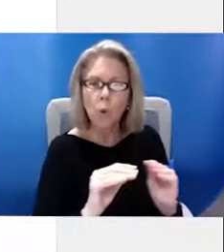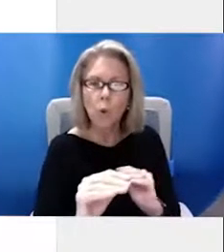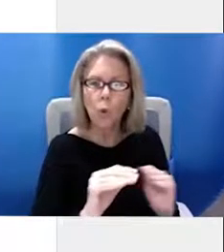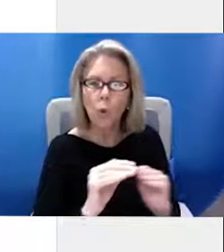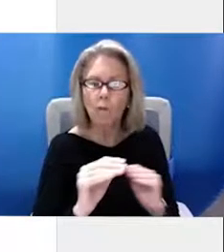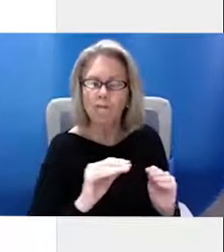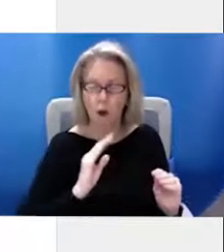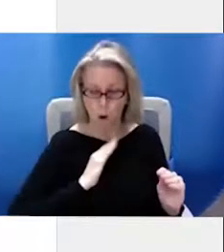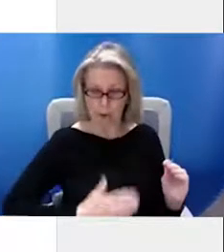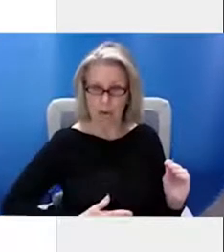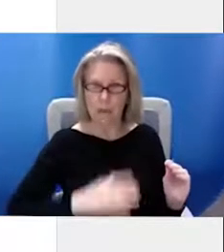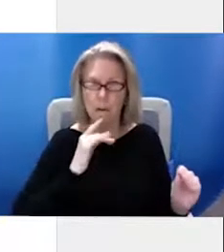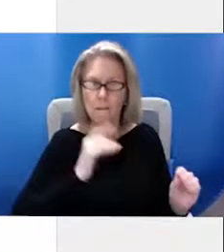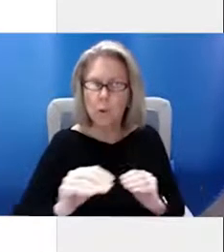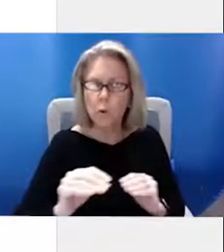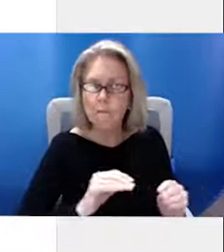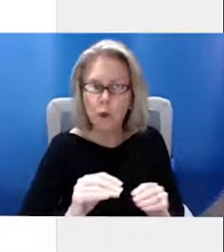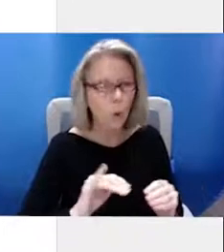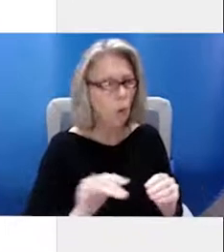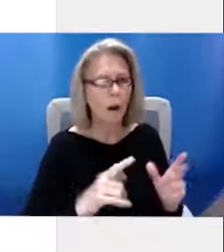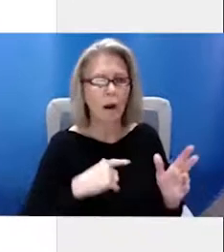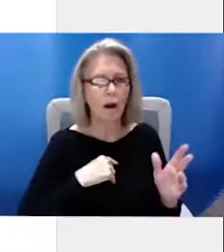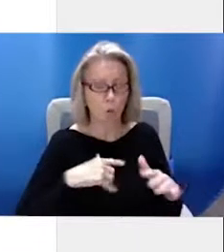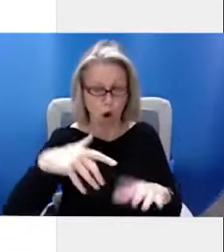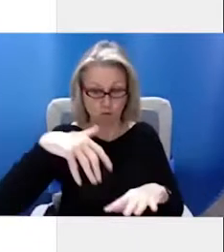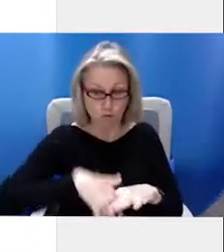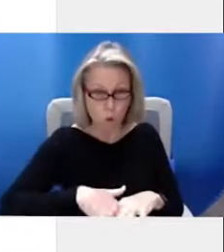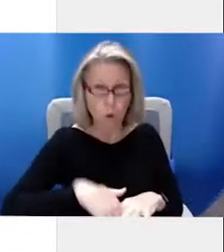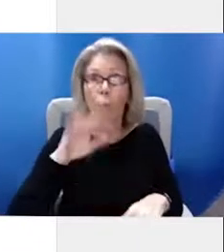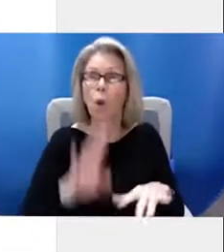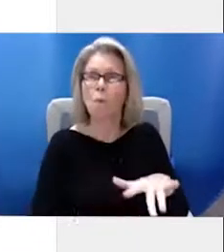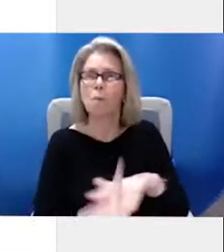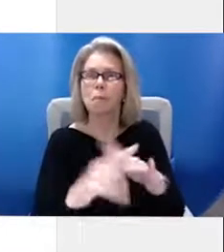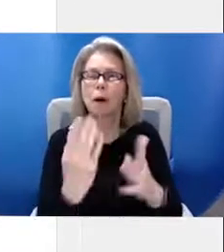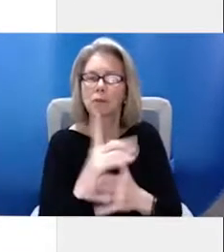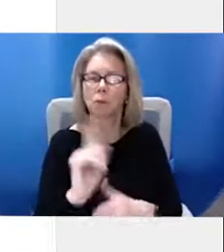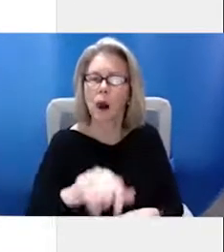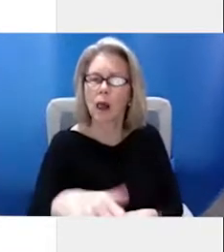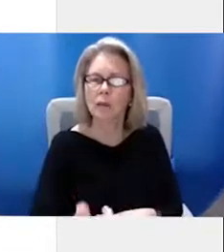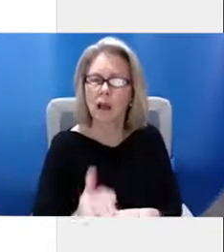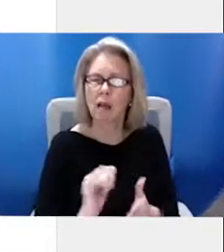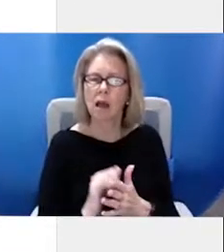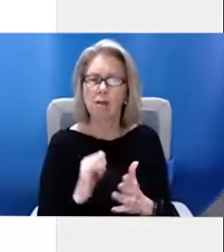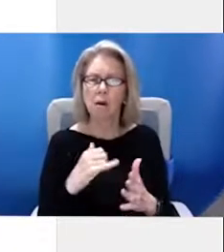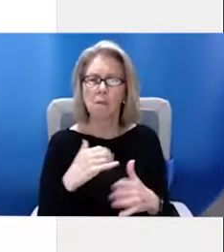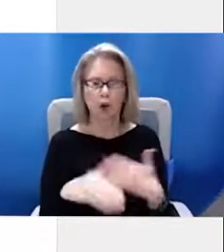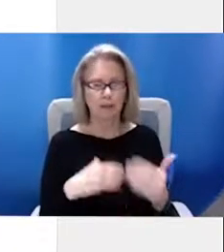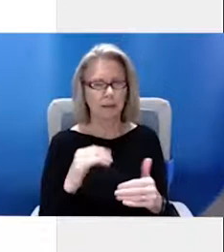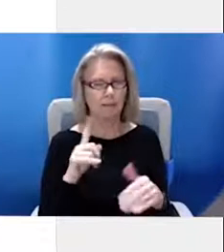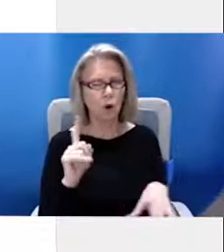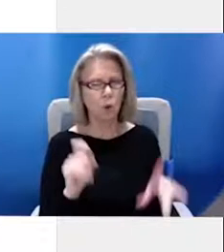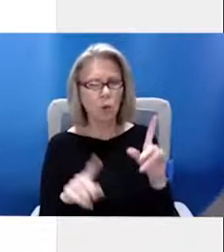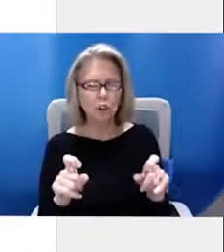how bodies move, and how things are uprooted, and where they pop up somewhere else. And that process of,